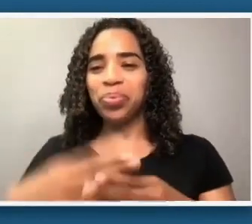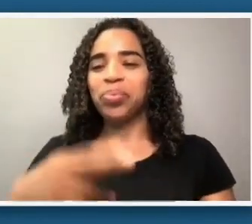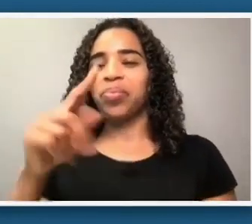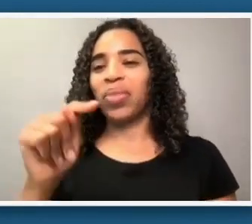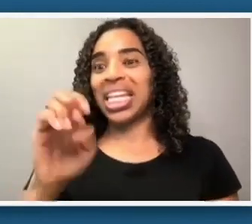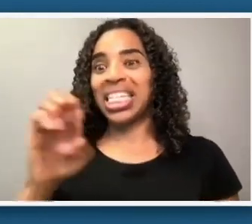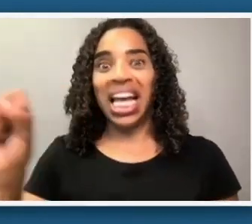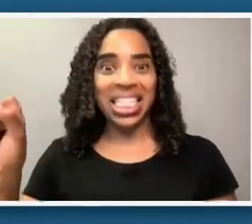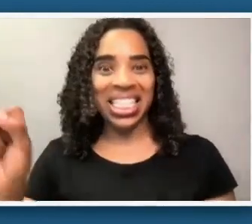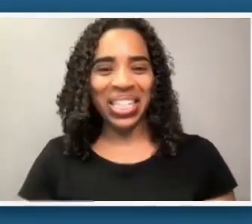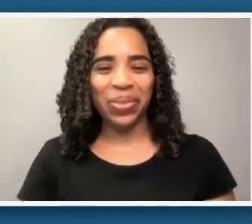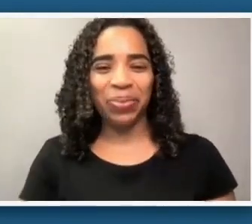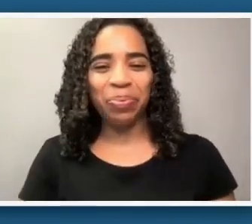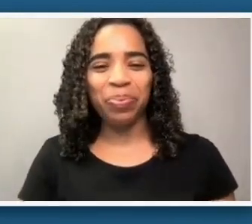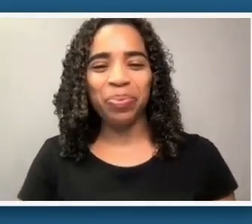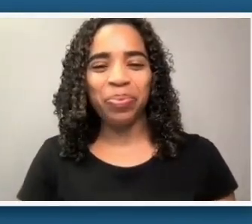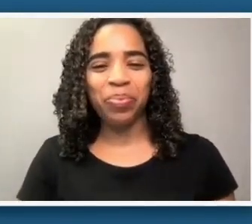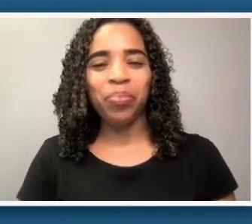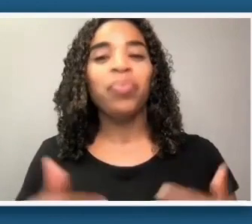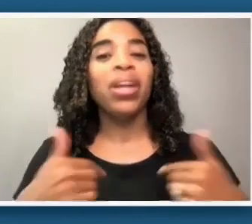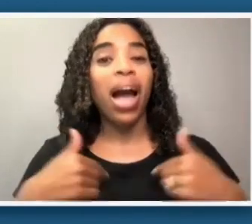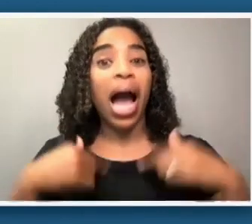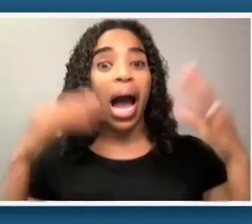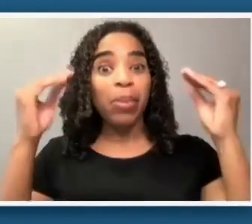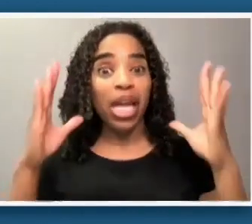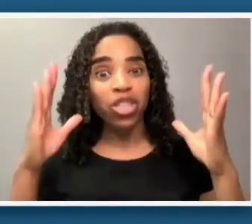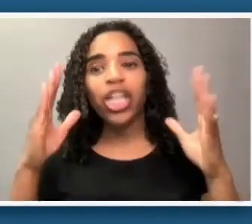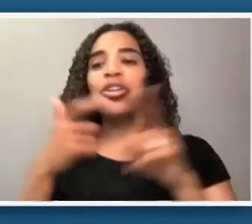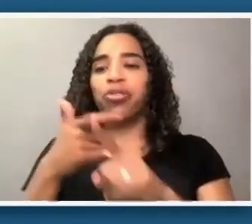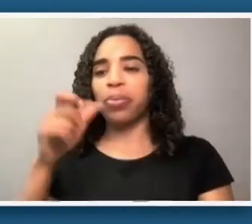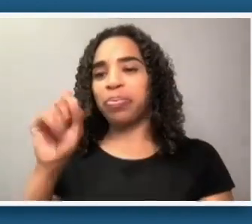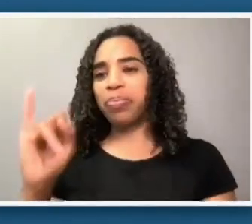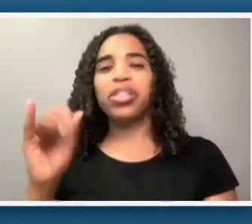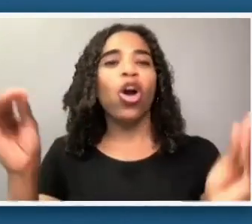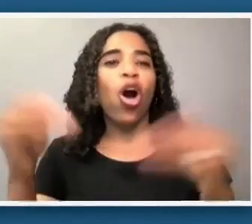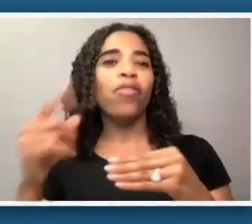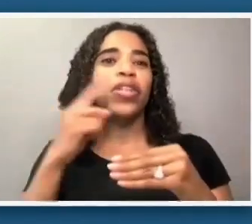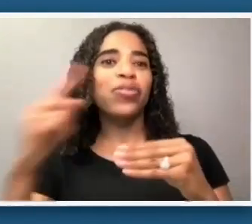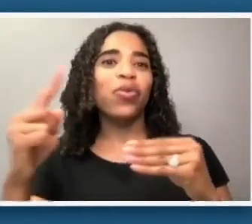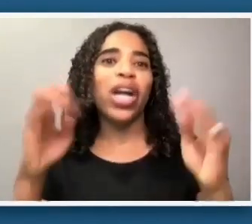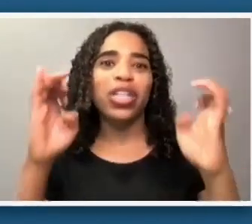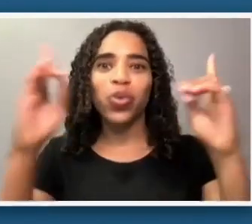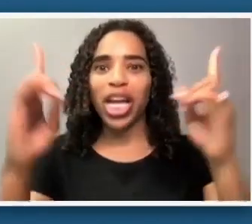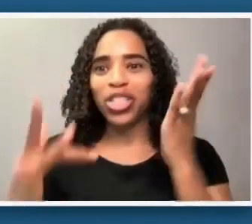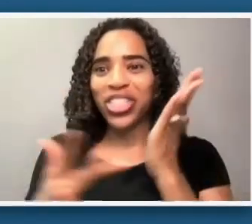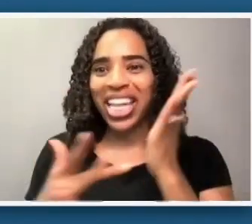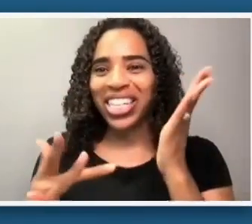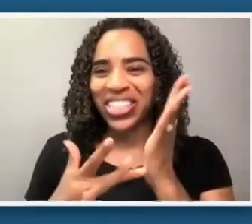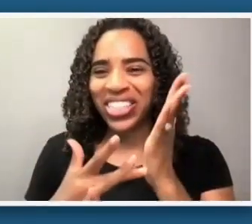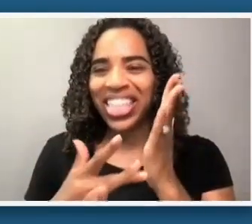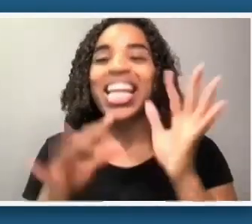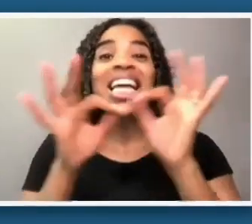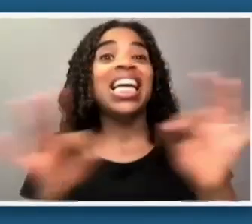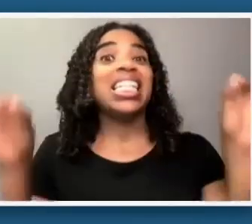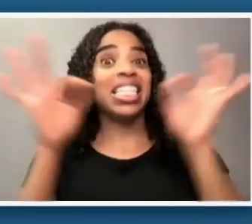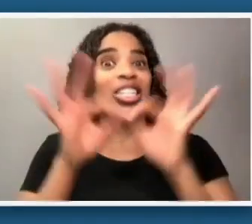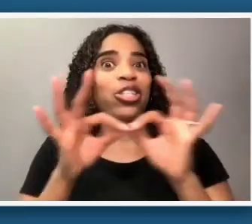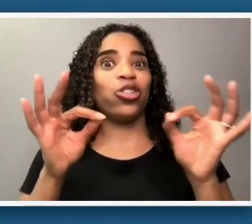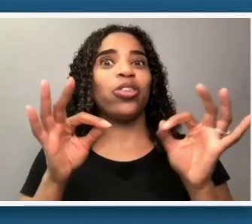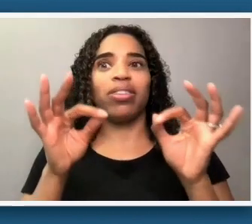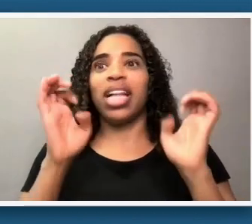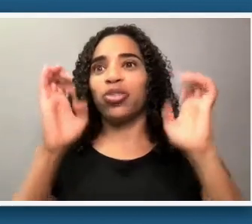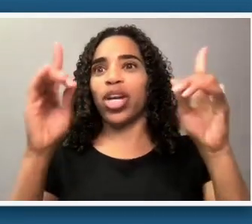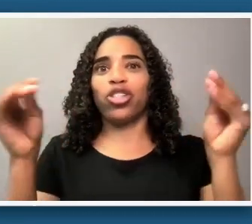Tess, and I am an educator at the Smithsonian Office of Educational Technology, a central education office here at the